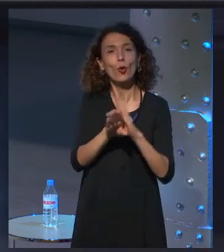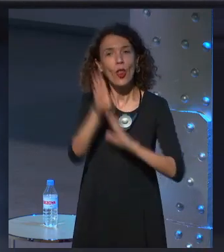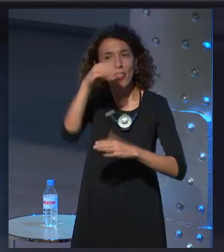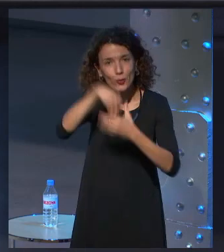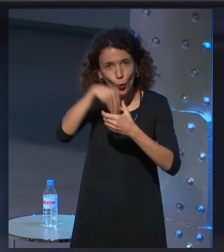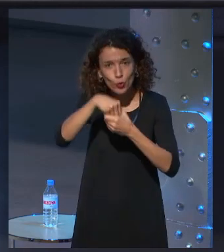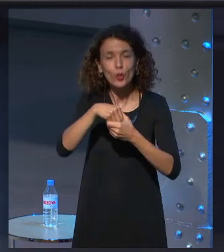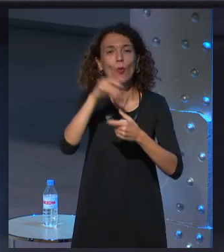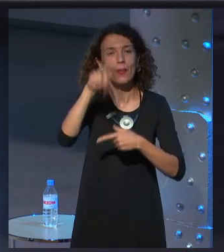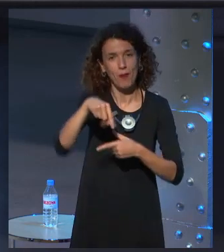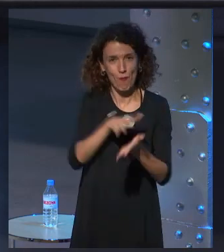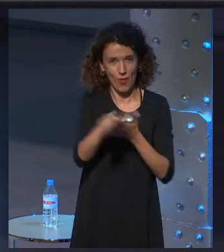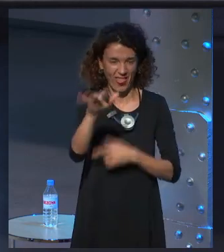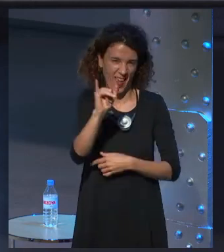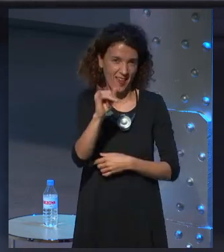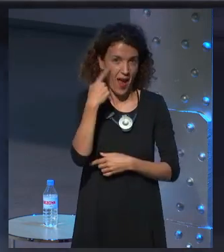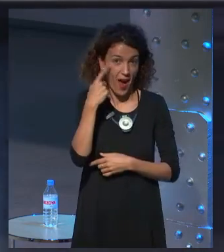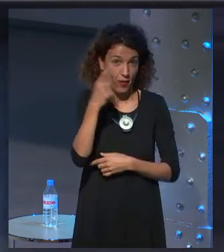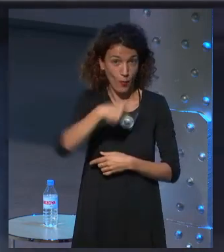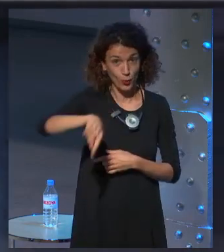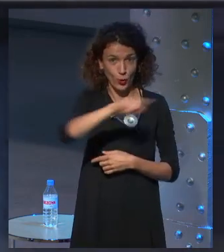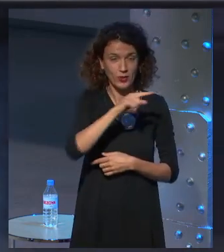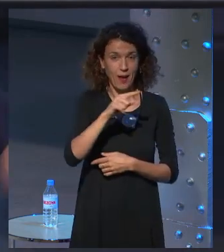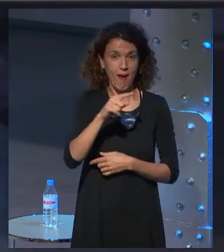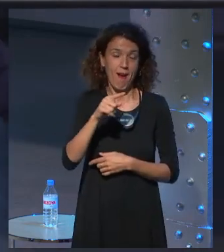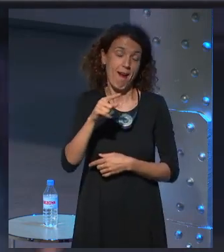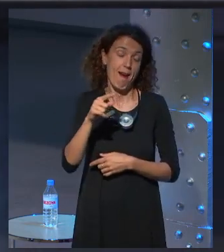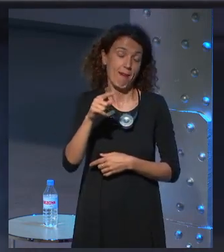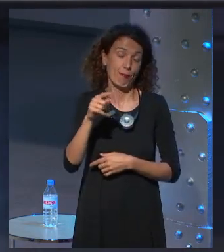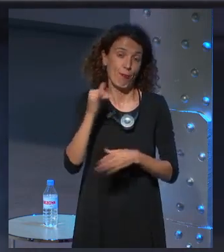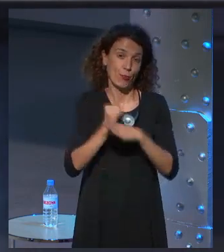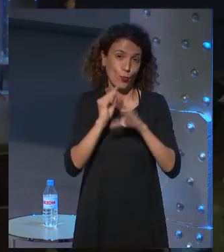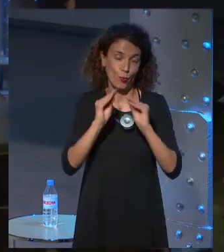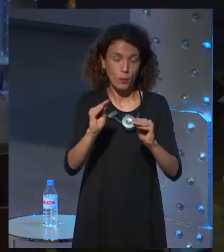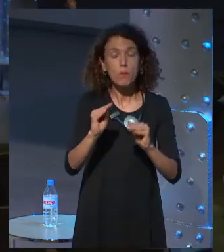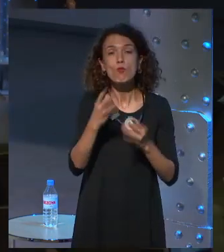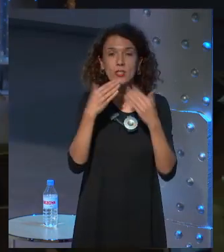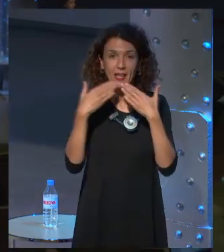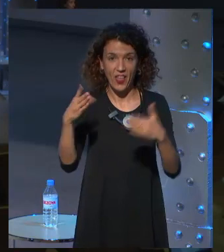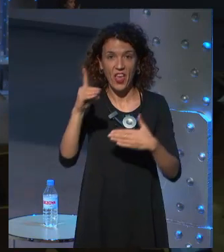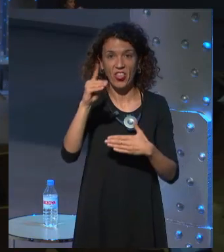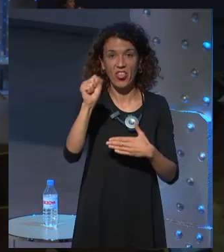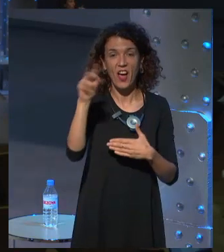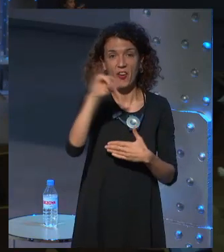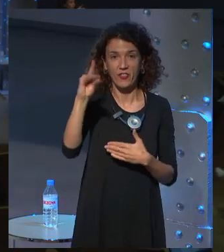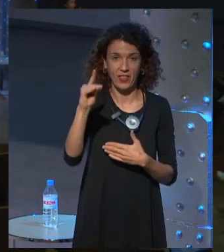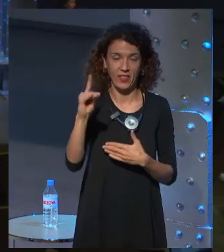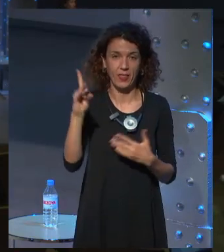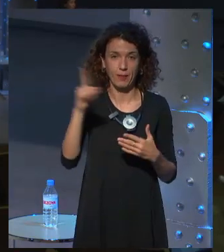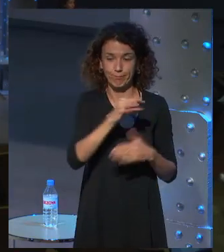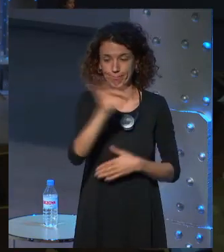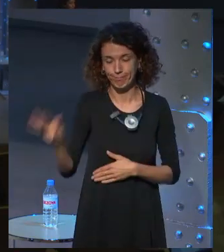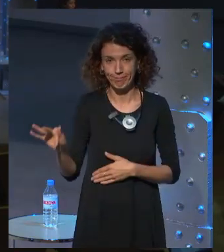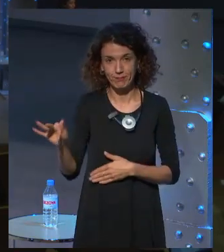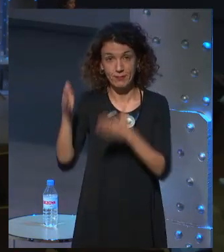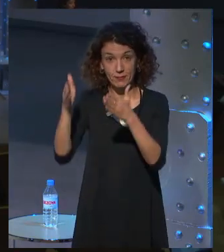hope that this same feeling also conveys in what you are going to see here today. Thank you very much, and I turn the floor over to Luis.